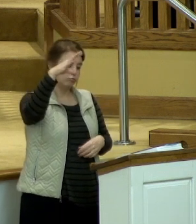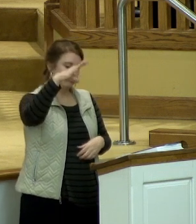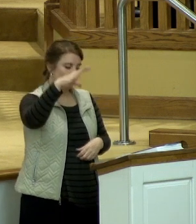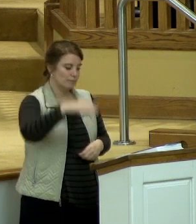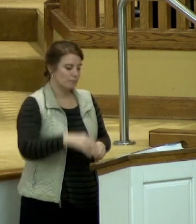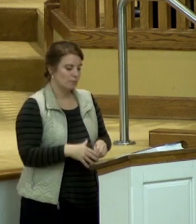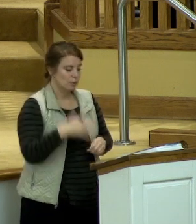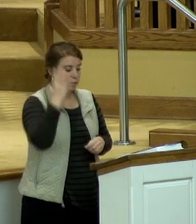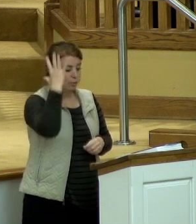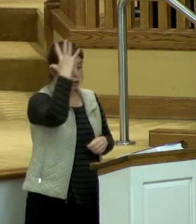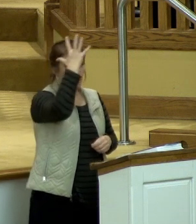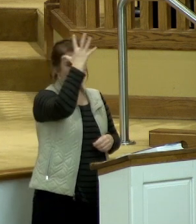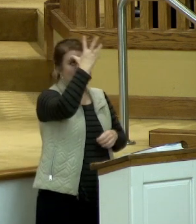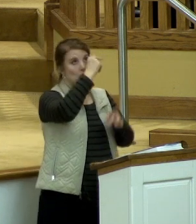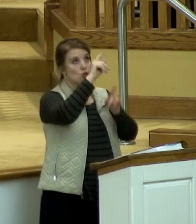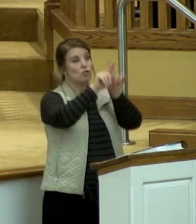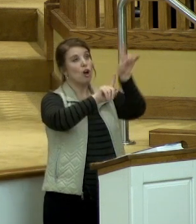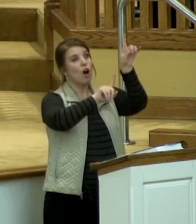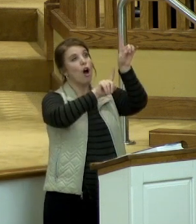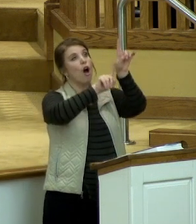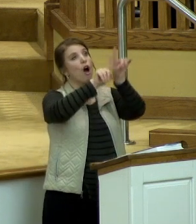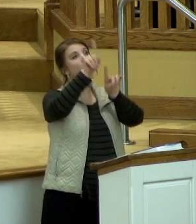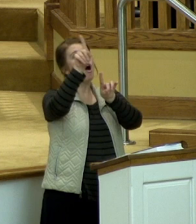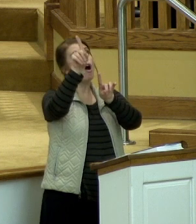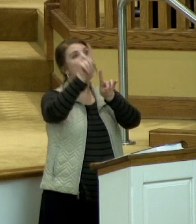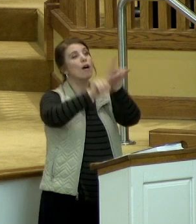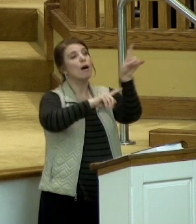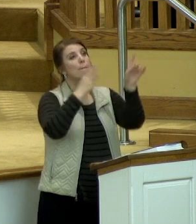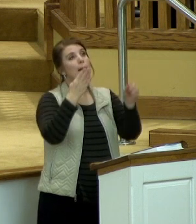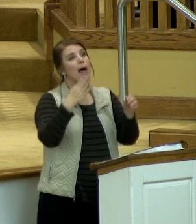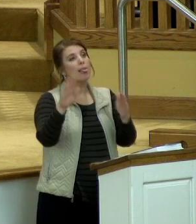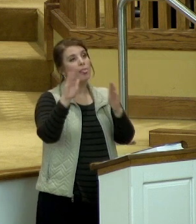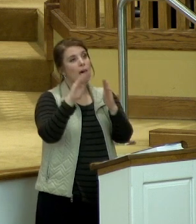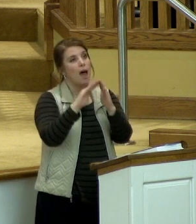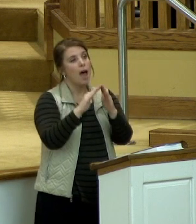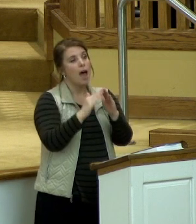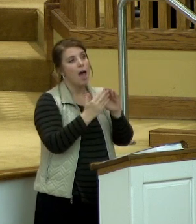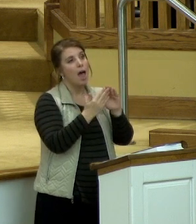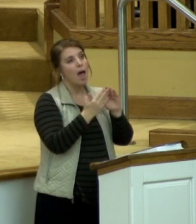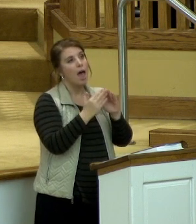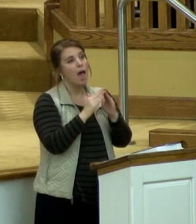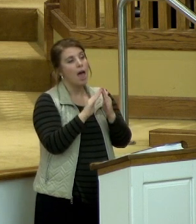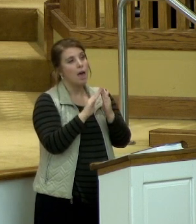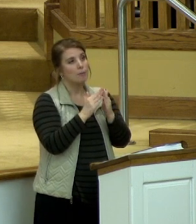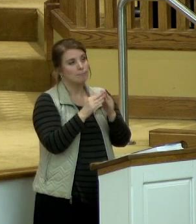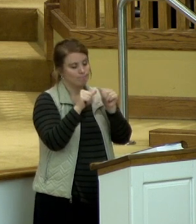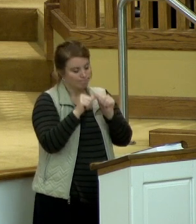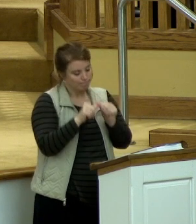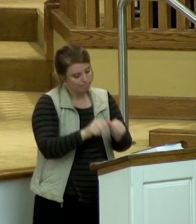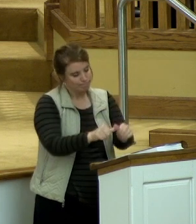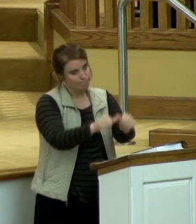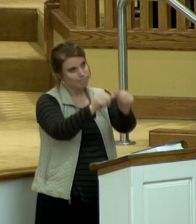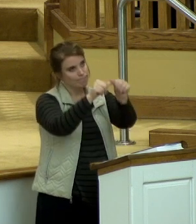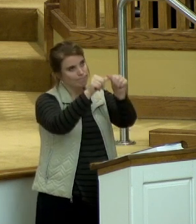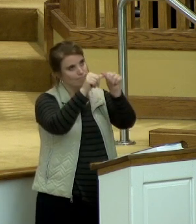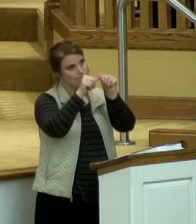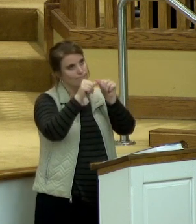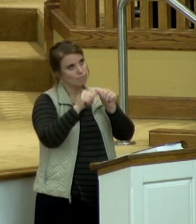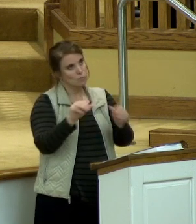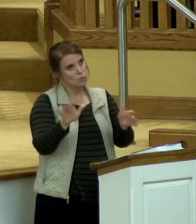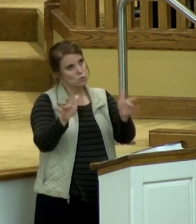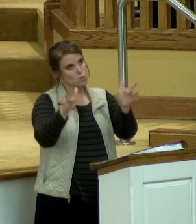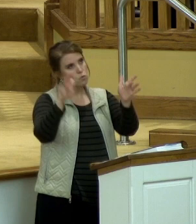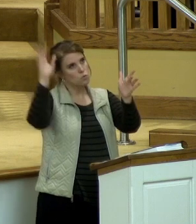on. Oh, beautiful star of Bethlehem, shine on.